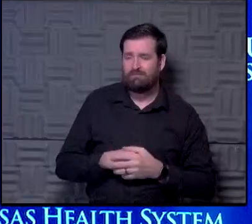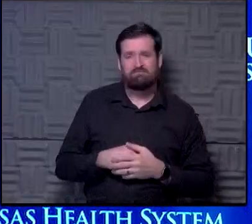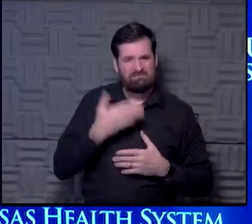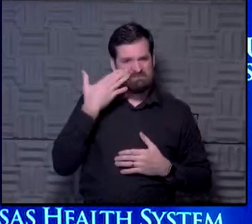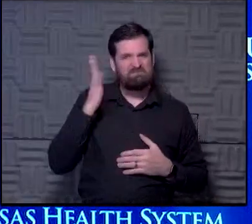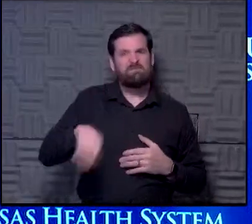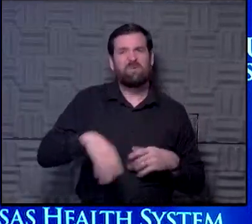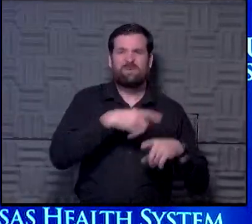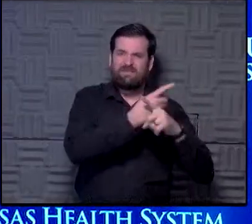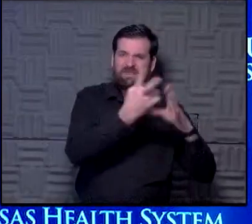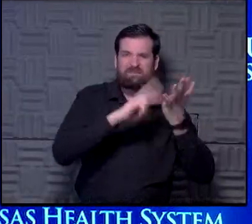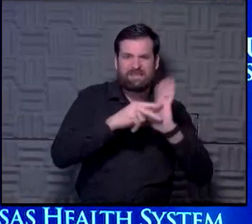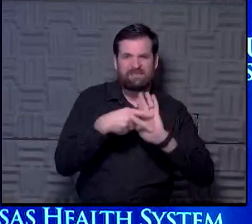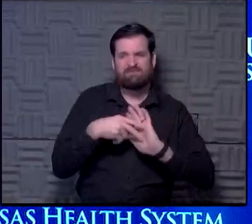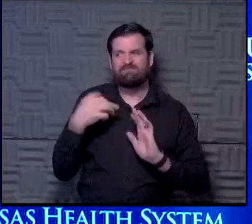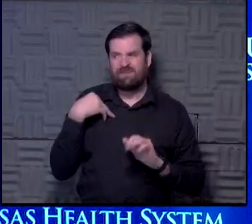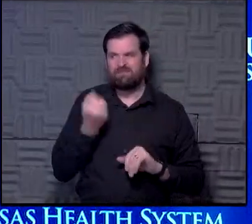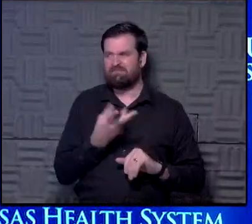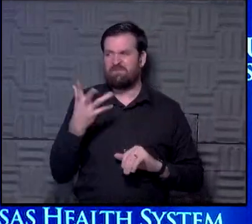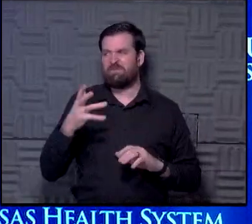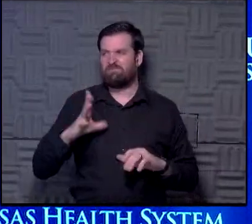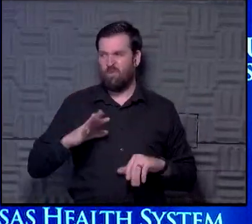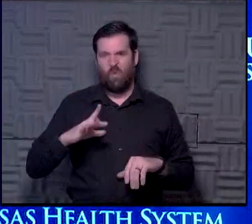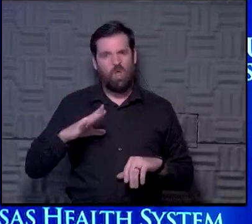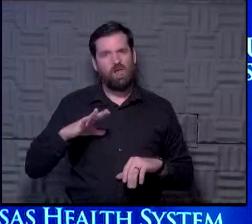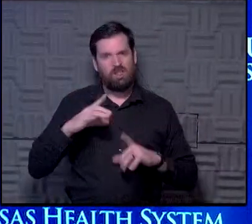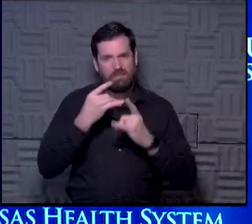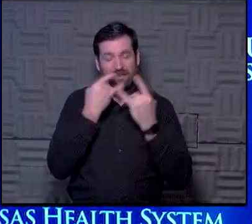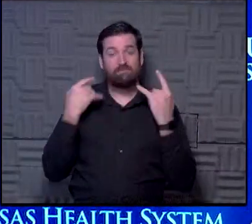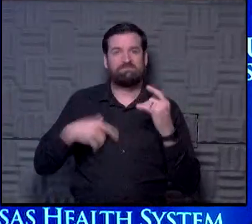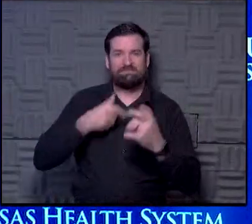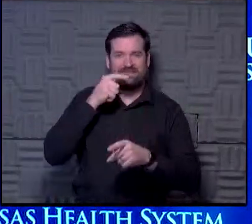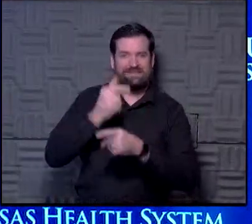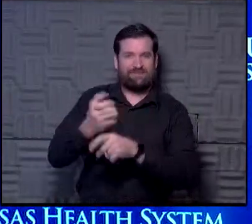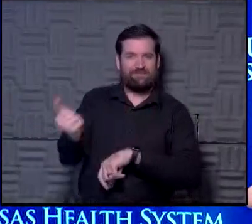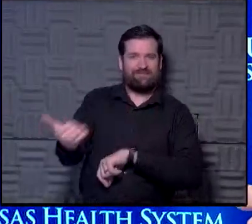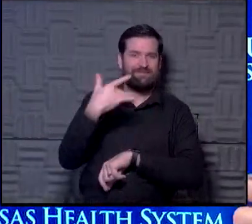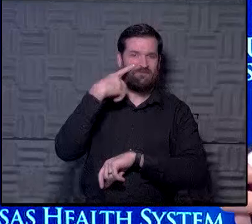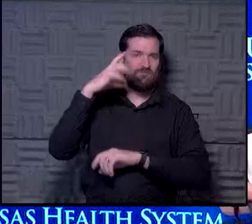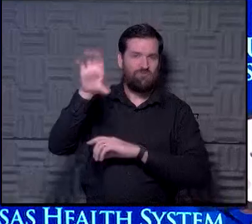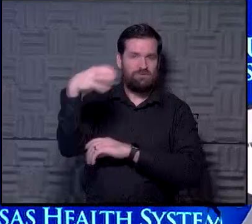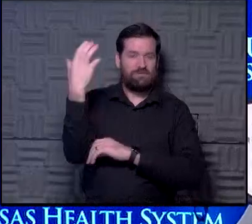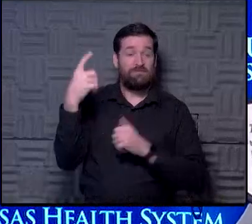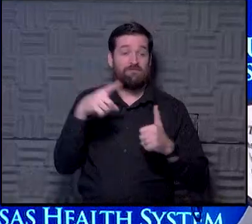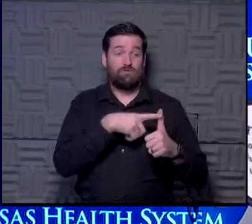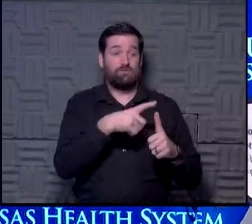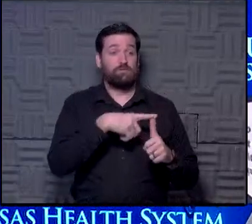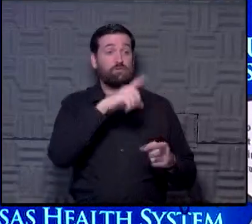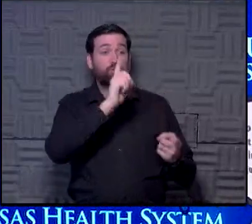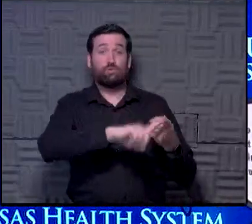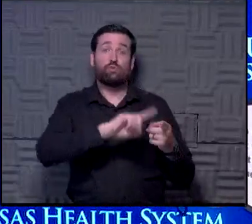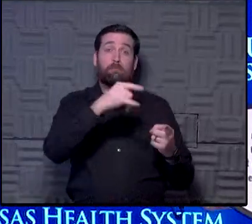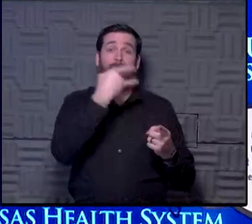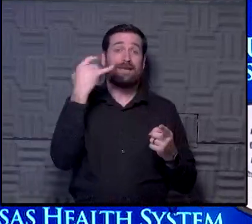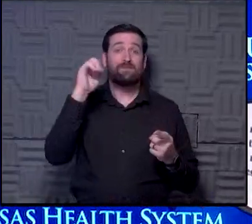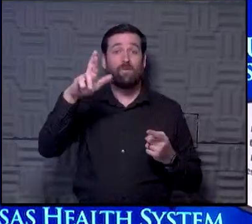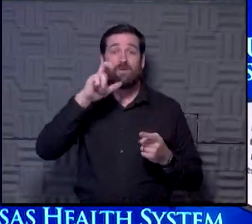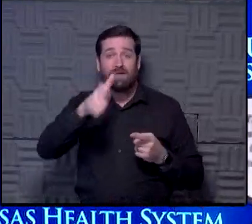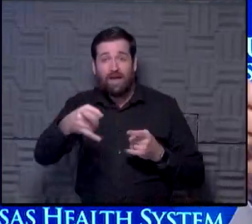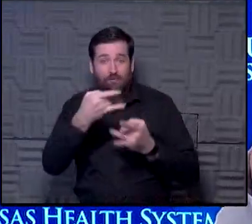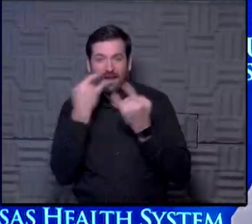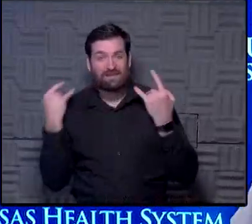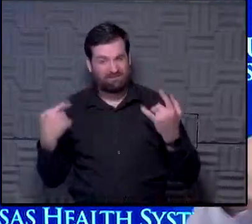what defense is, right? I've got a couple of cool masks just to say. My sister sent me these for Christmas. The first, to mask or not to mask, is it